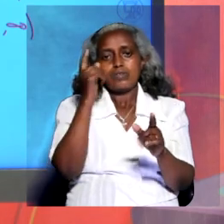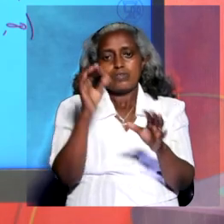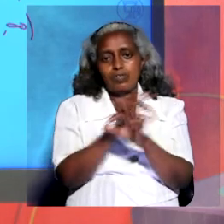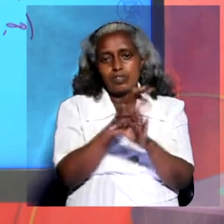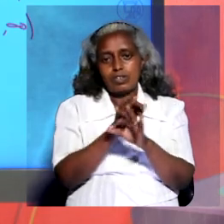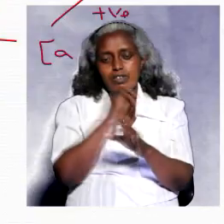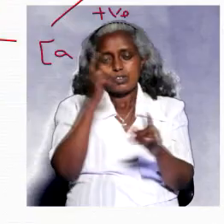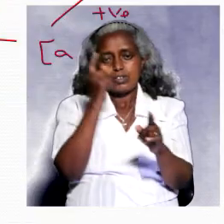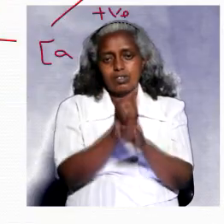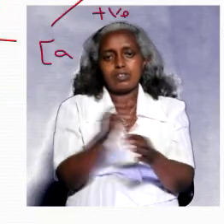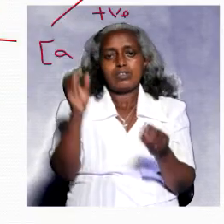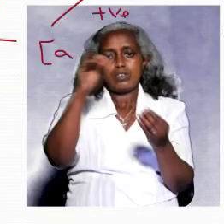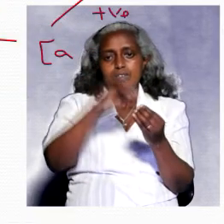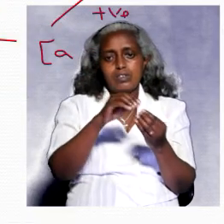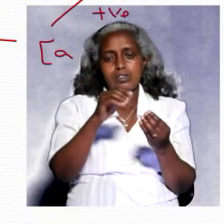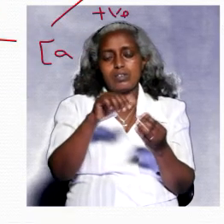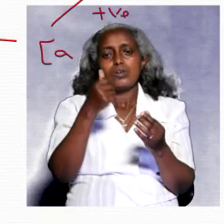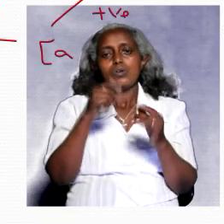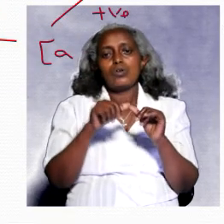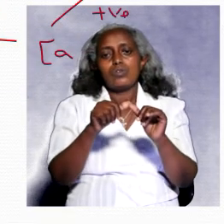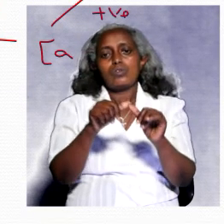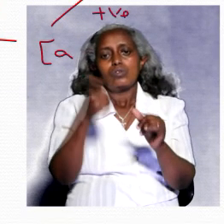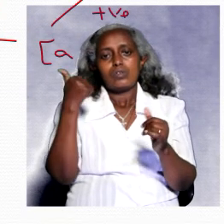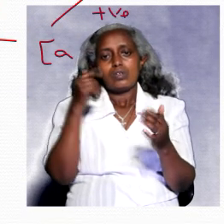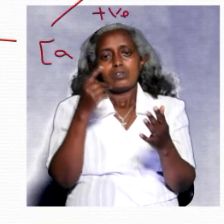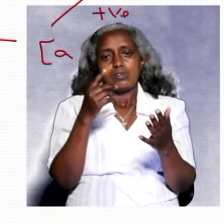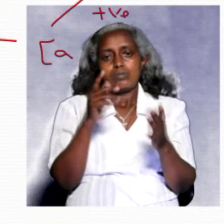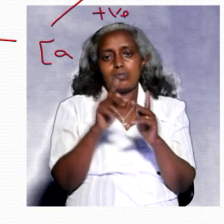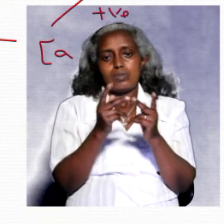increasing. Now let's continue the other part.